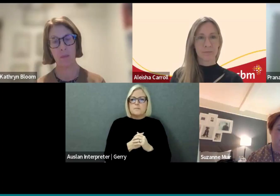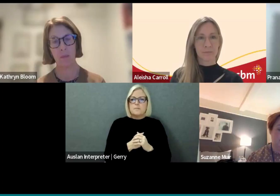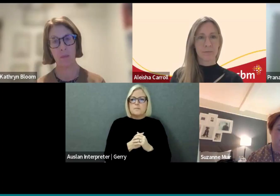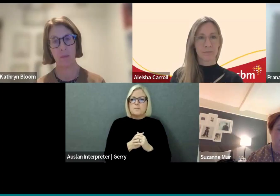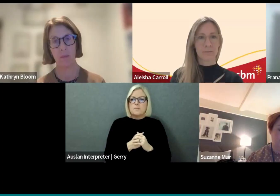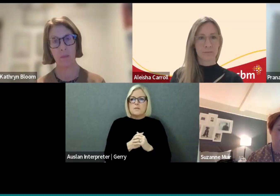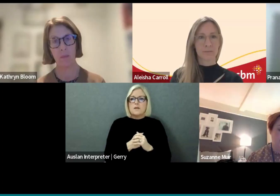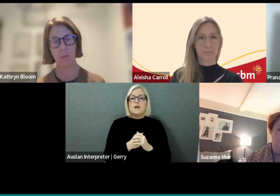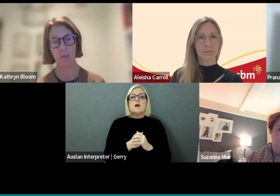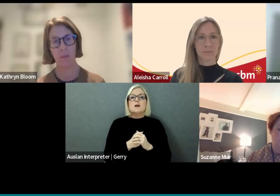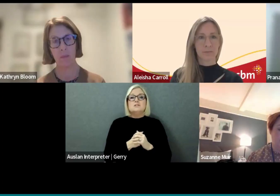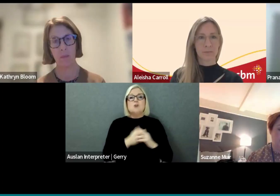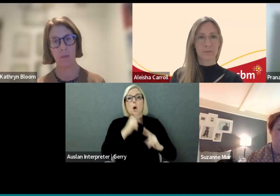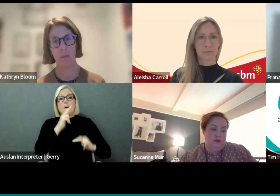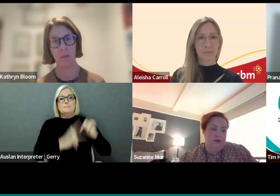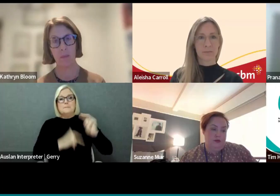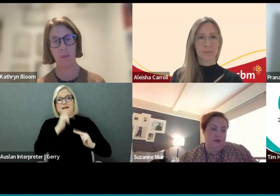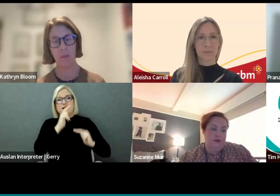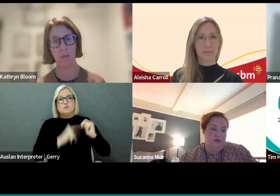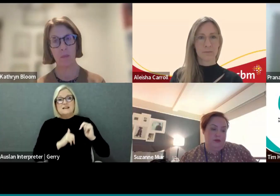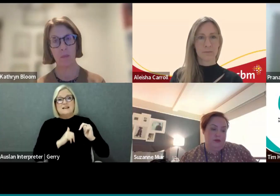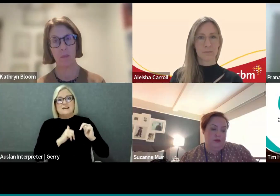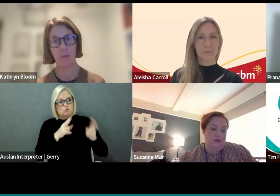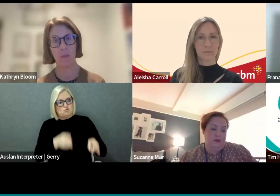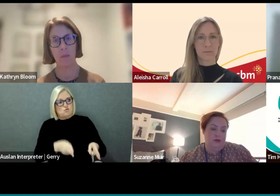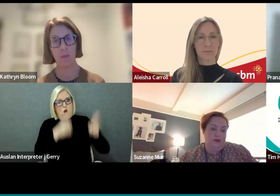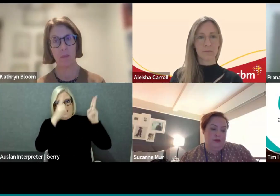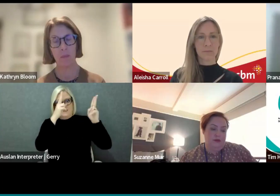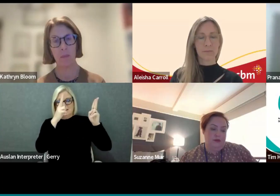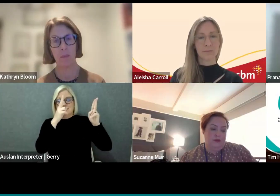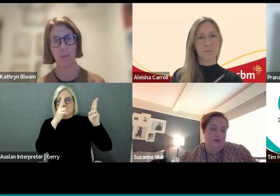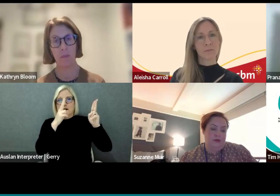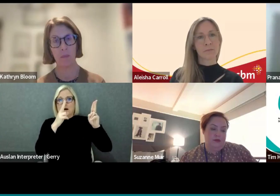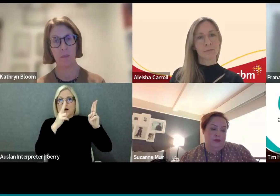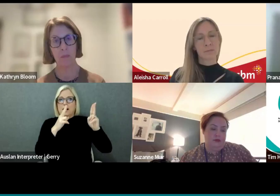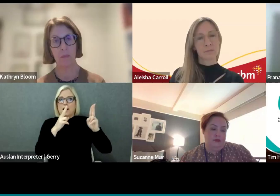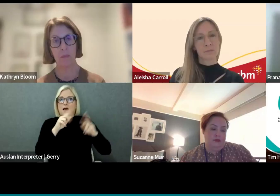building where it becomes a barrier.